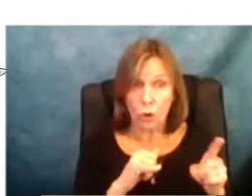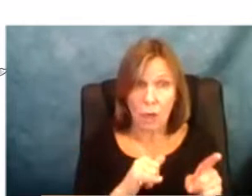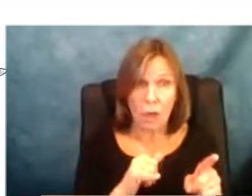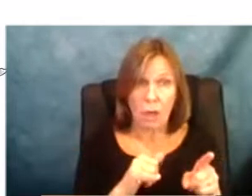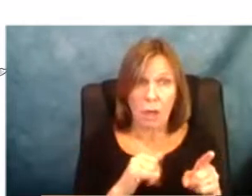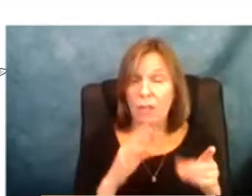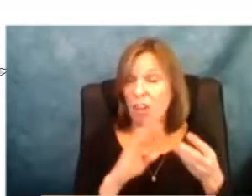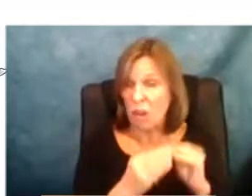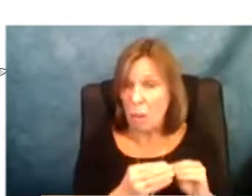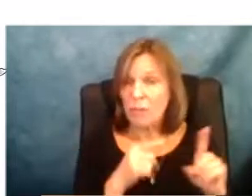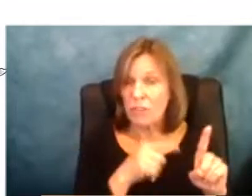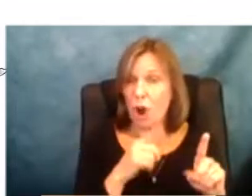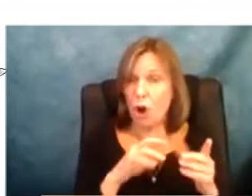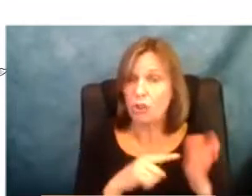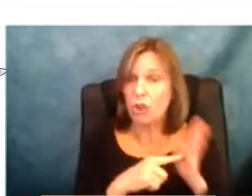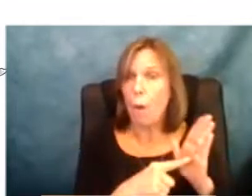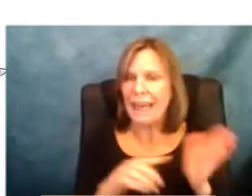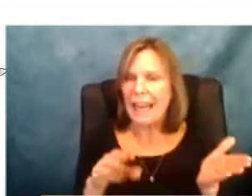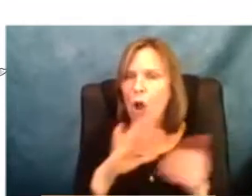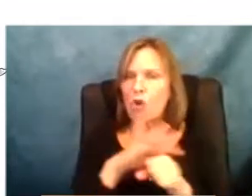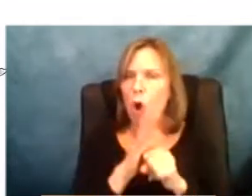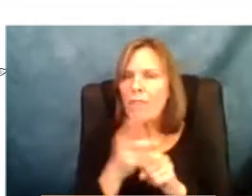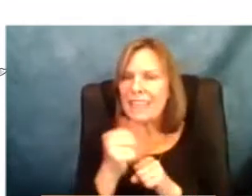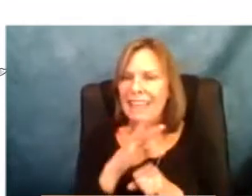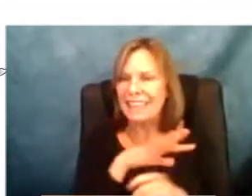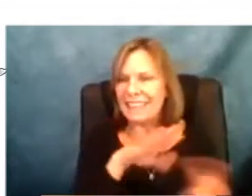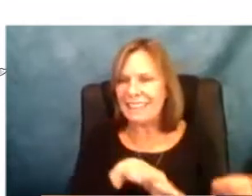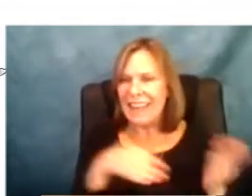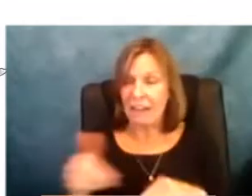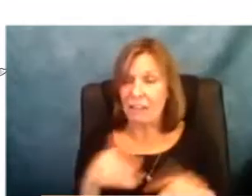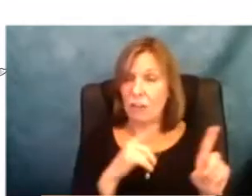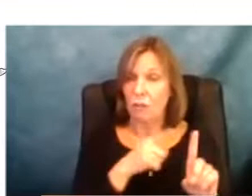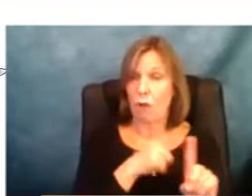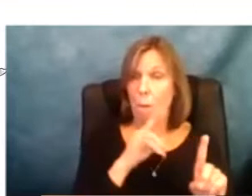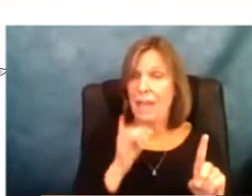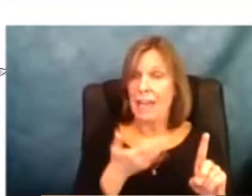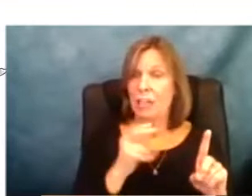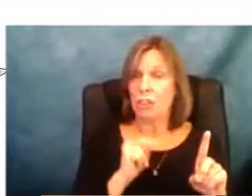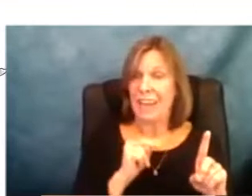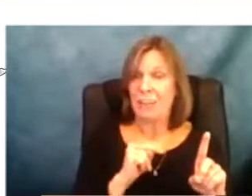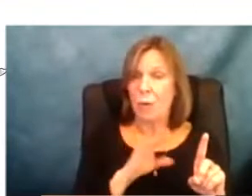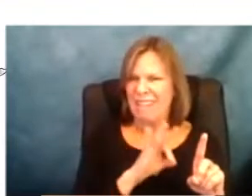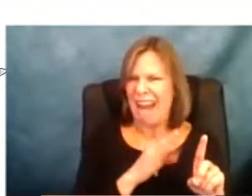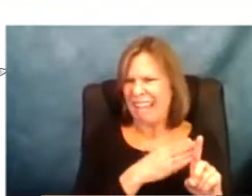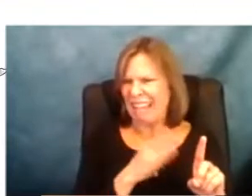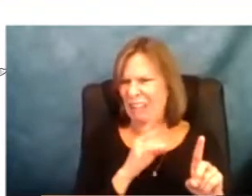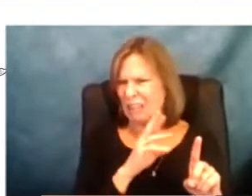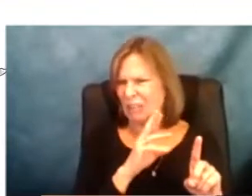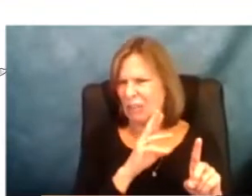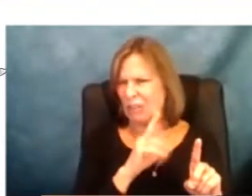showing COVID-19 deaths as of January 9th, 2022. I think the cutoff date for that was